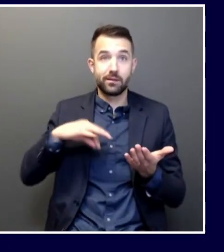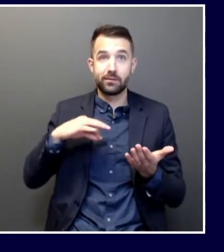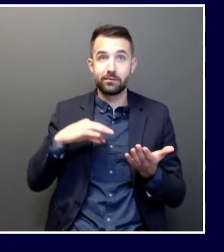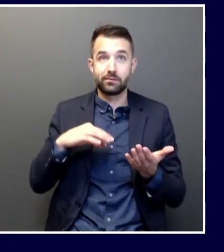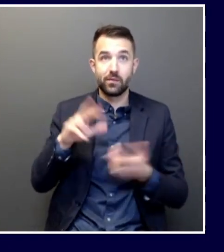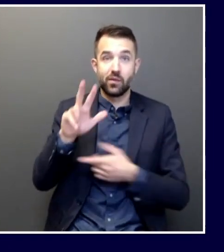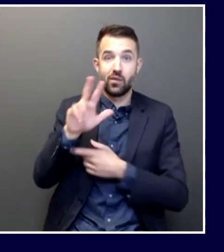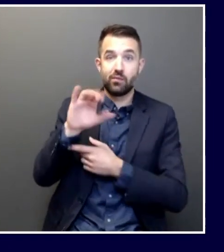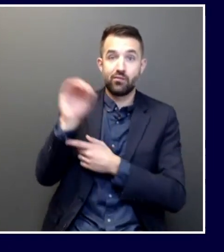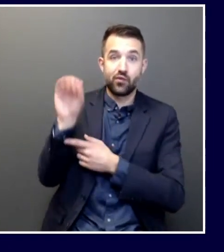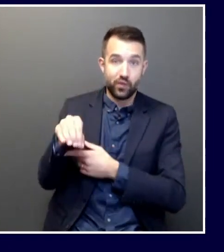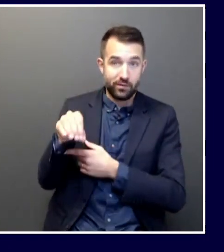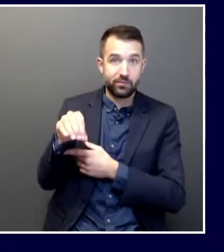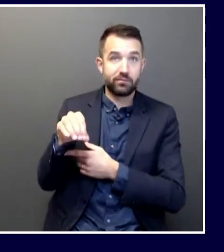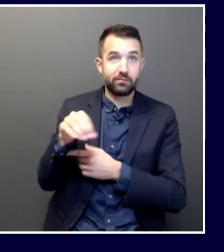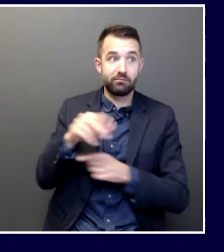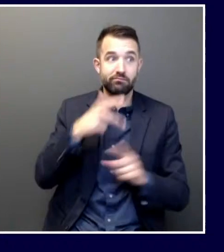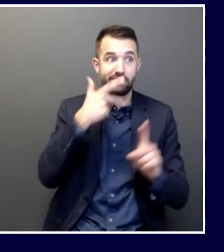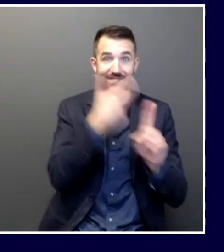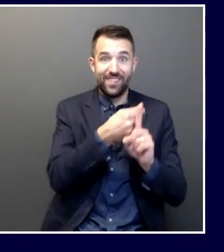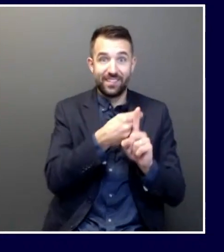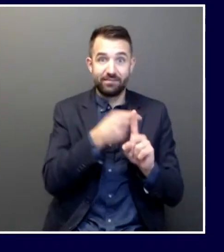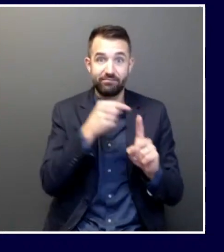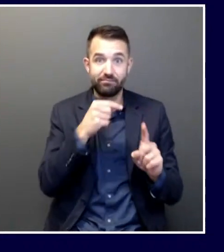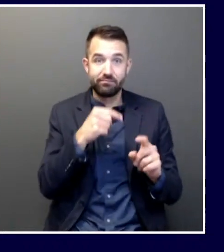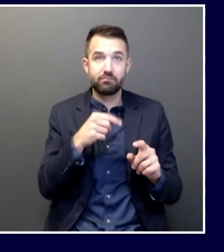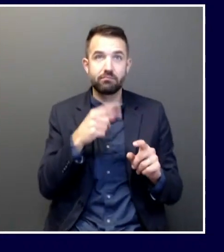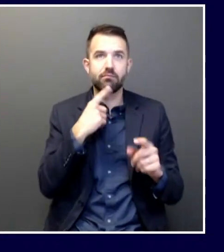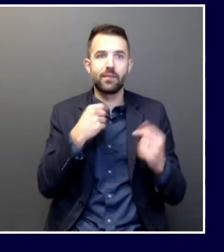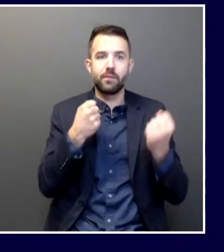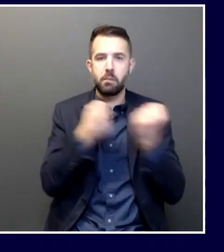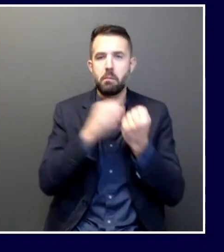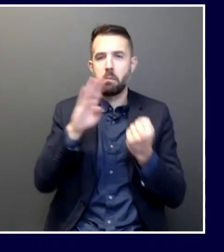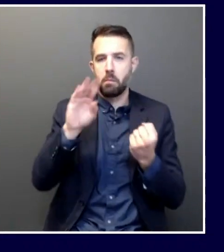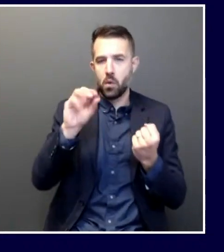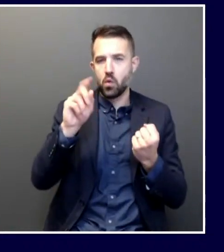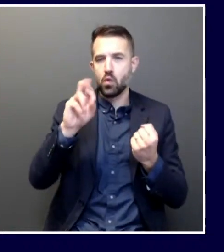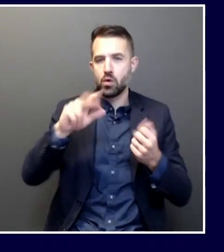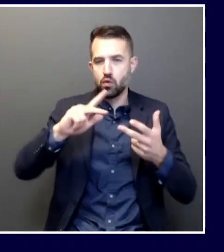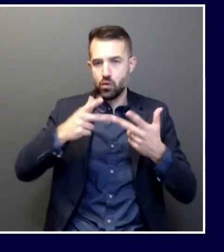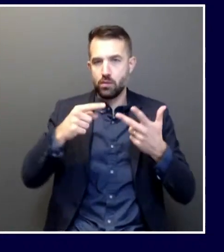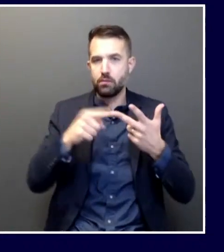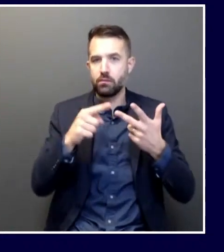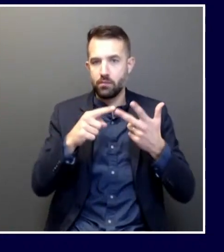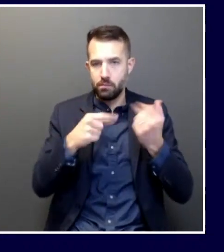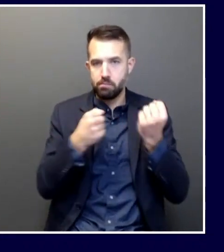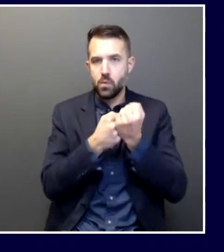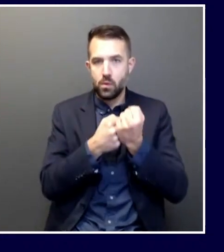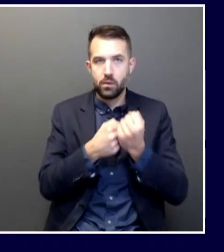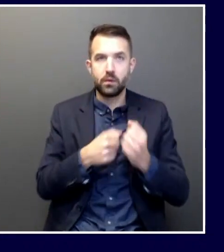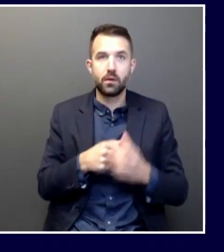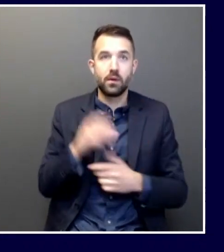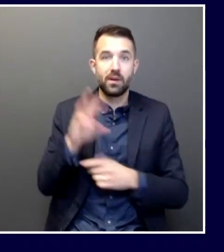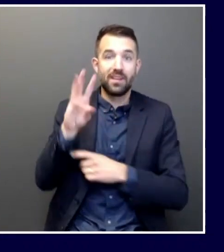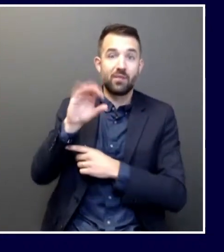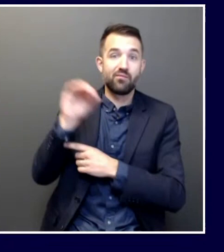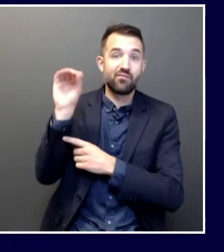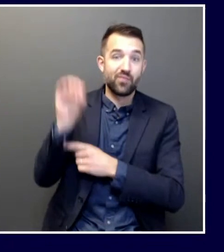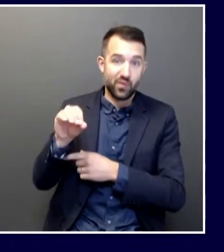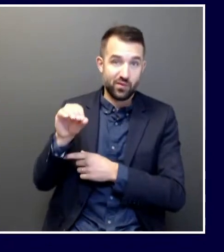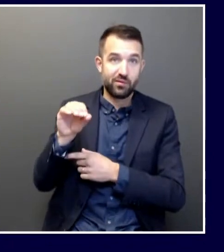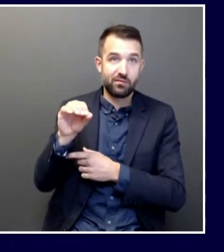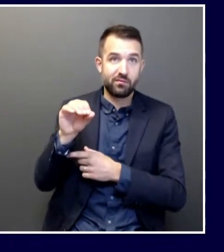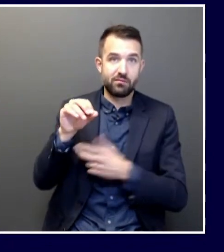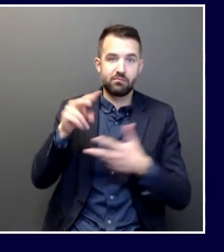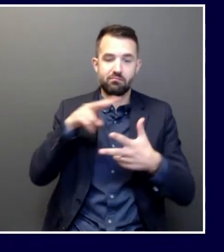daily basis are boosters, which of course means that about 65% of all the vaccines administered day